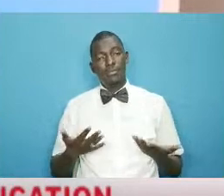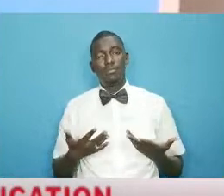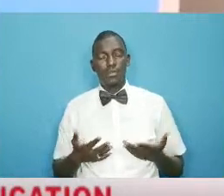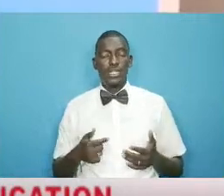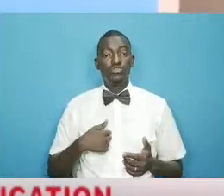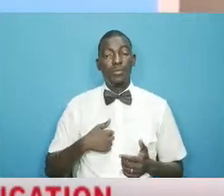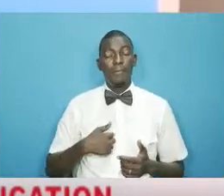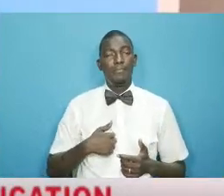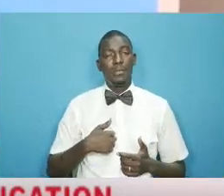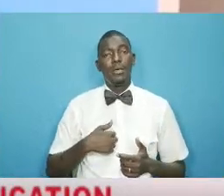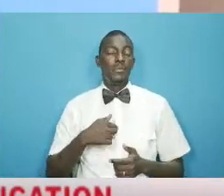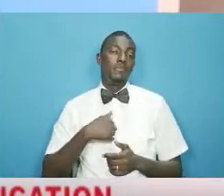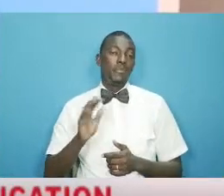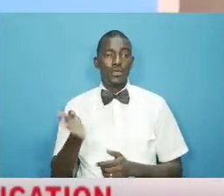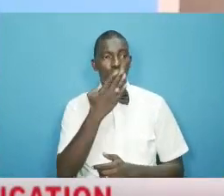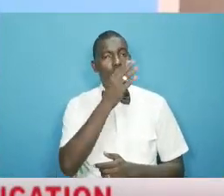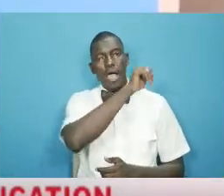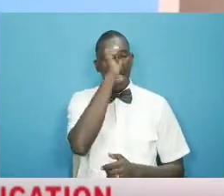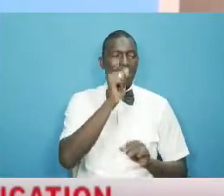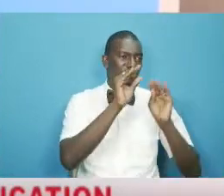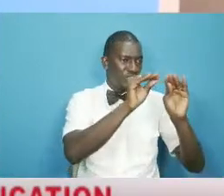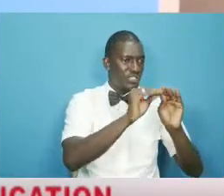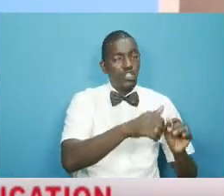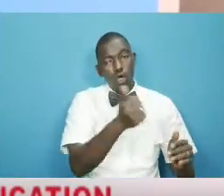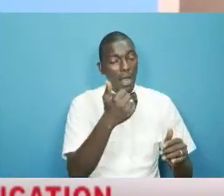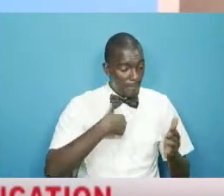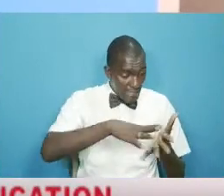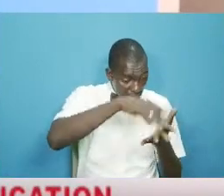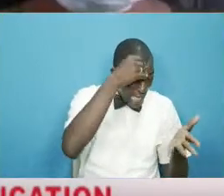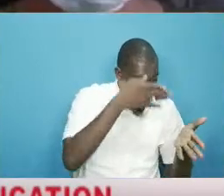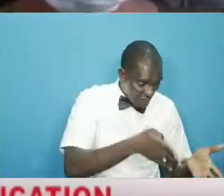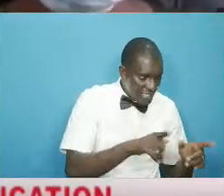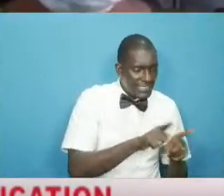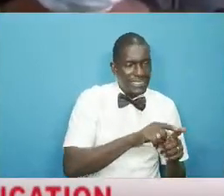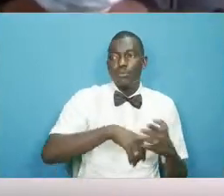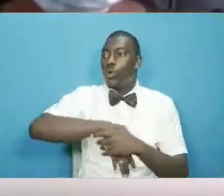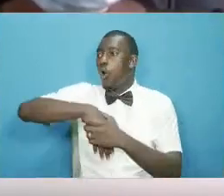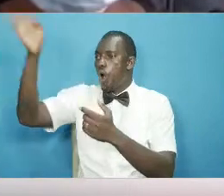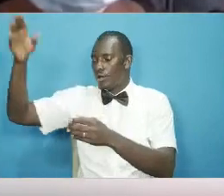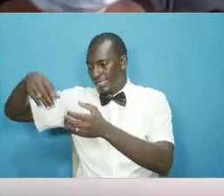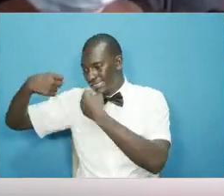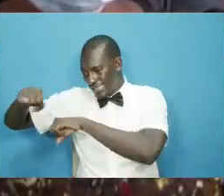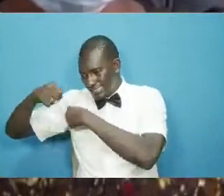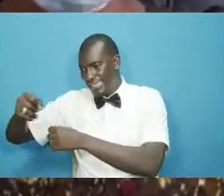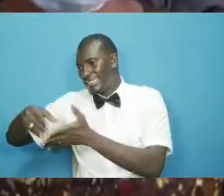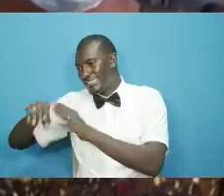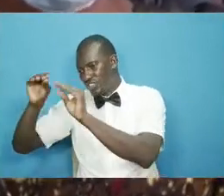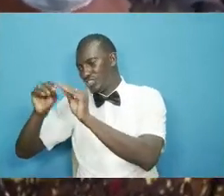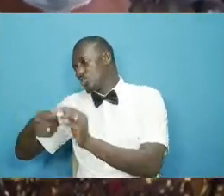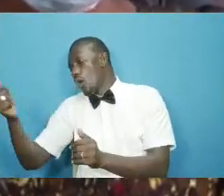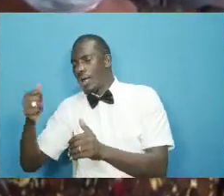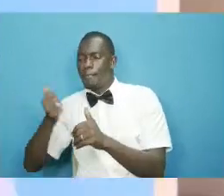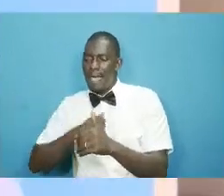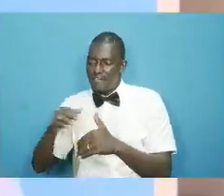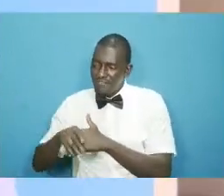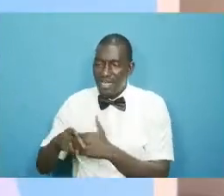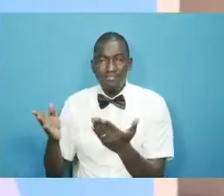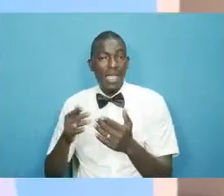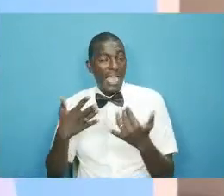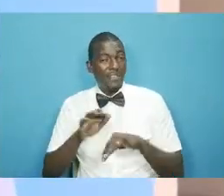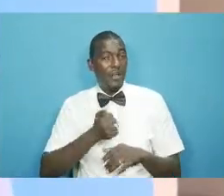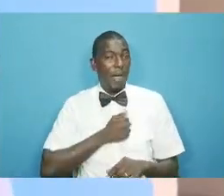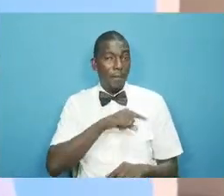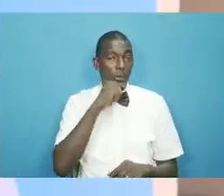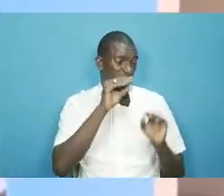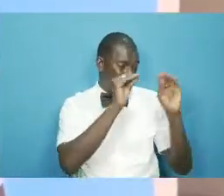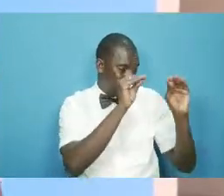that I will go and teach others, teach my friends and my younger ones, yeah, and even teach my mom